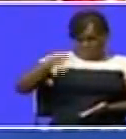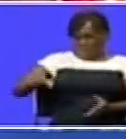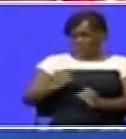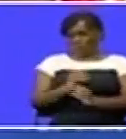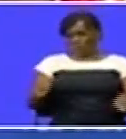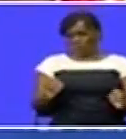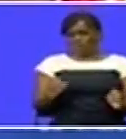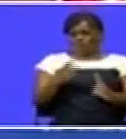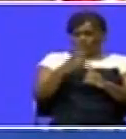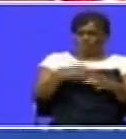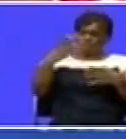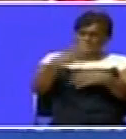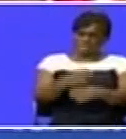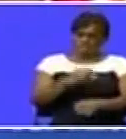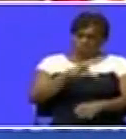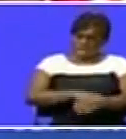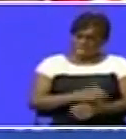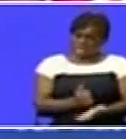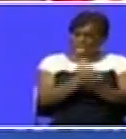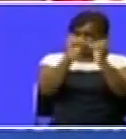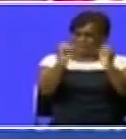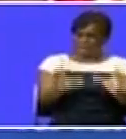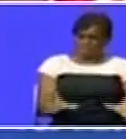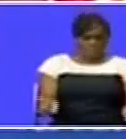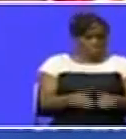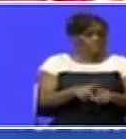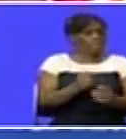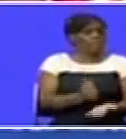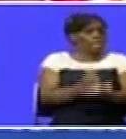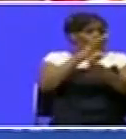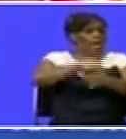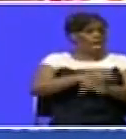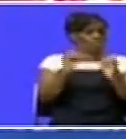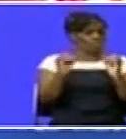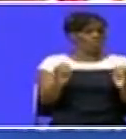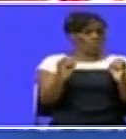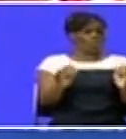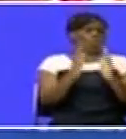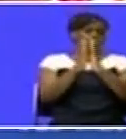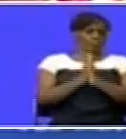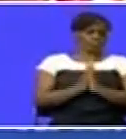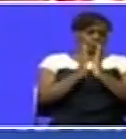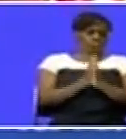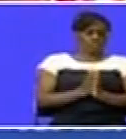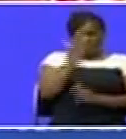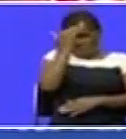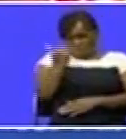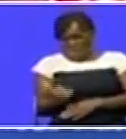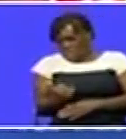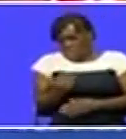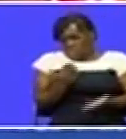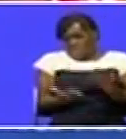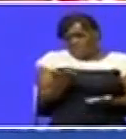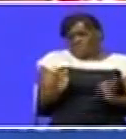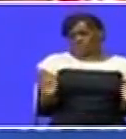hatupati msaada kwa mashirika ya kujitegemea, pia hatupati msaada katika madhehebu ya dini. Na sababu ni kwamba labda hili